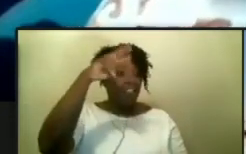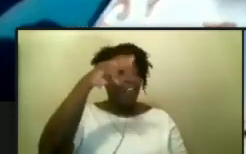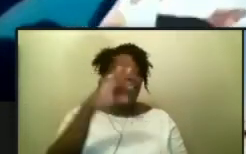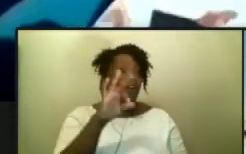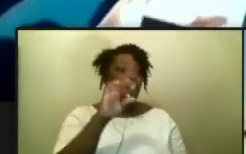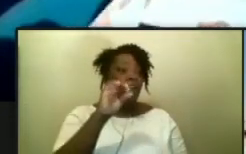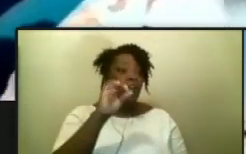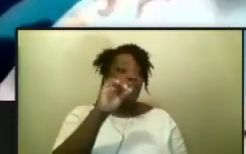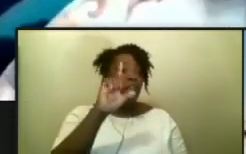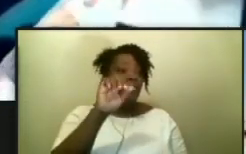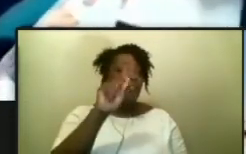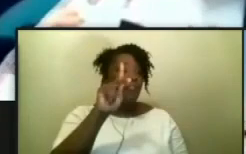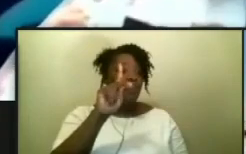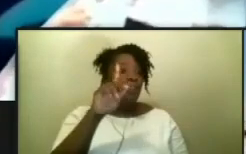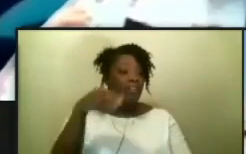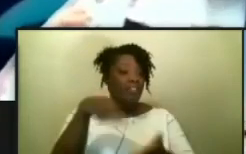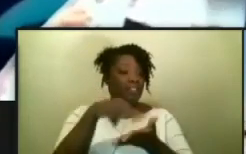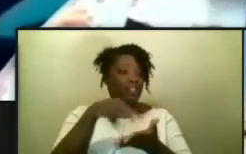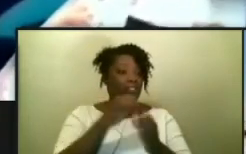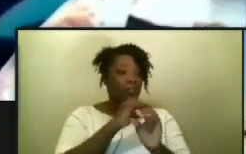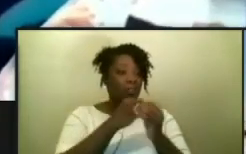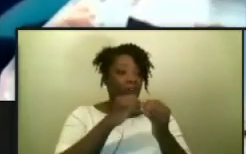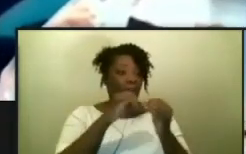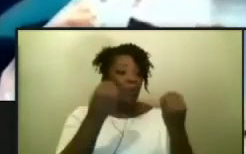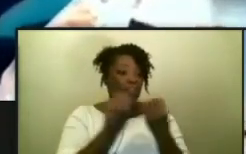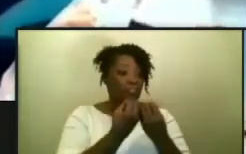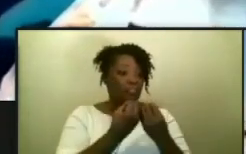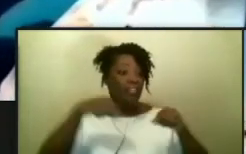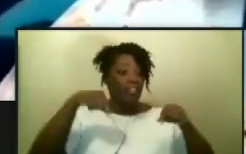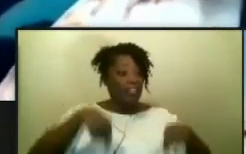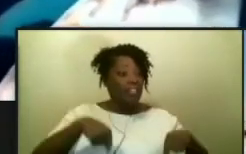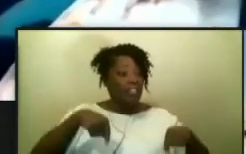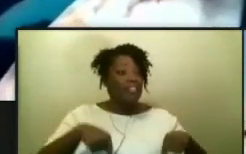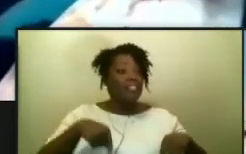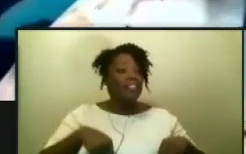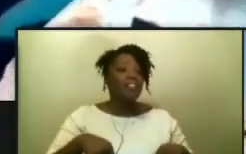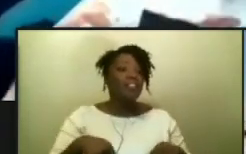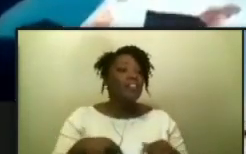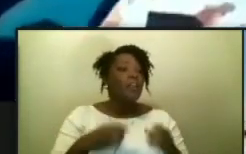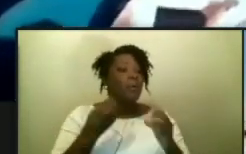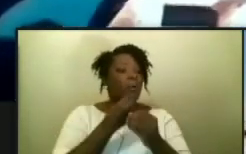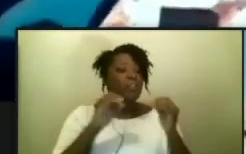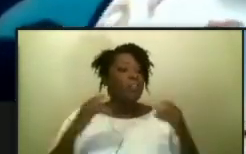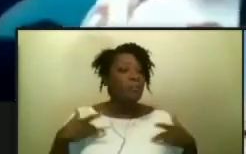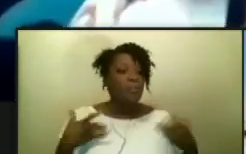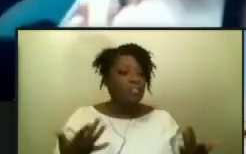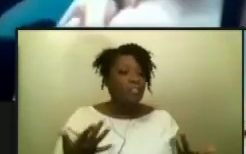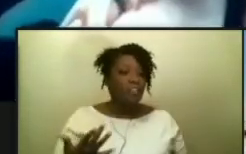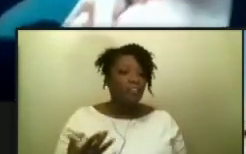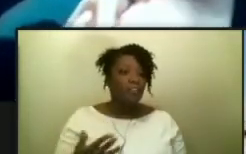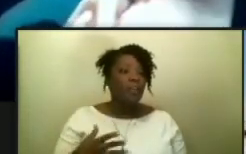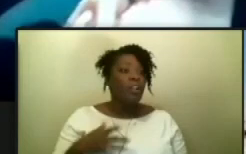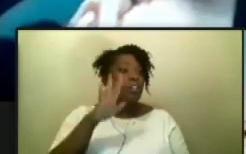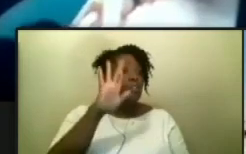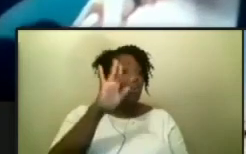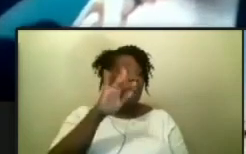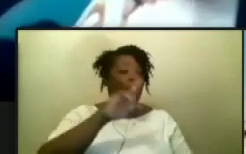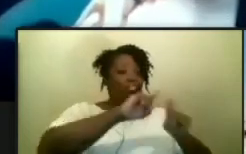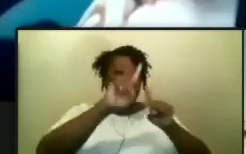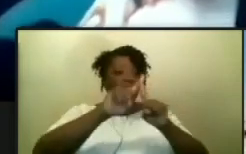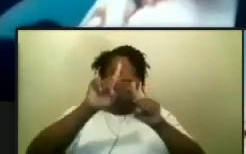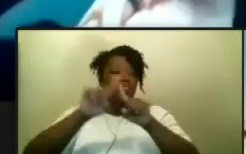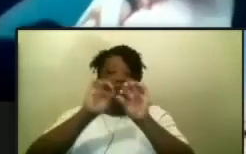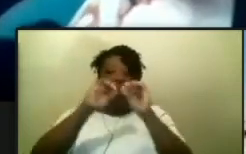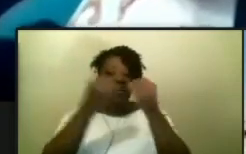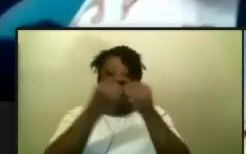Detroit. The COVID313 Coalition for Families and Students consists of more than 25 organizations that